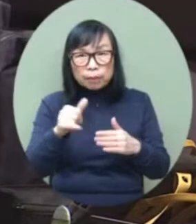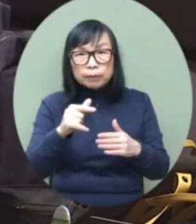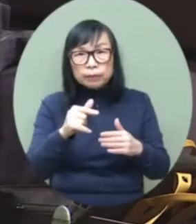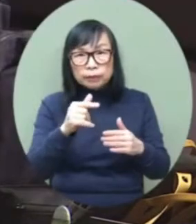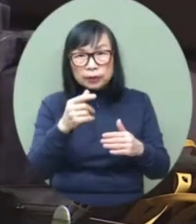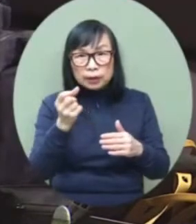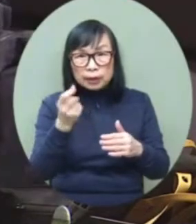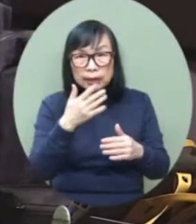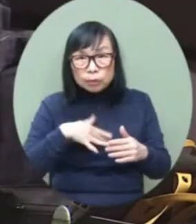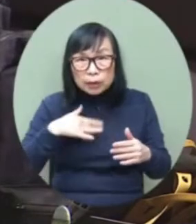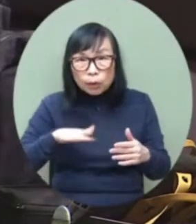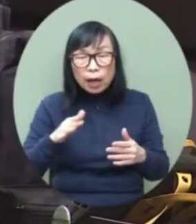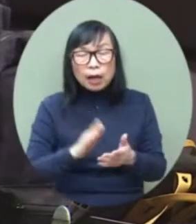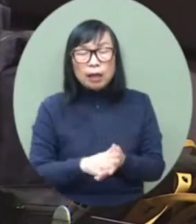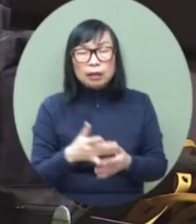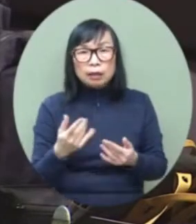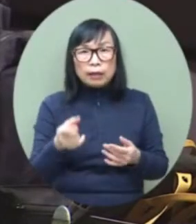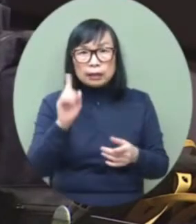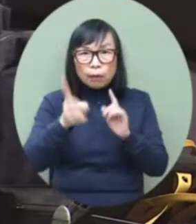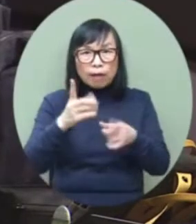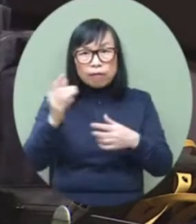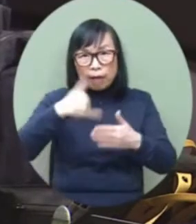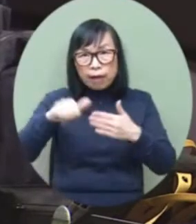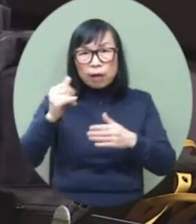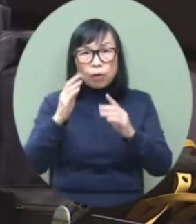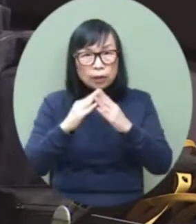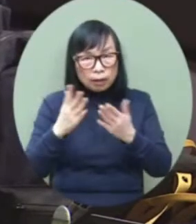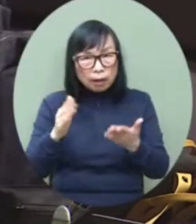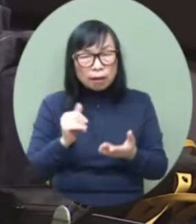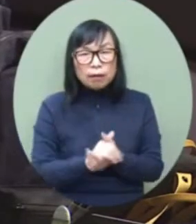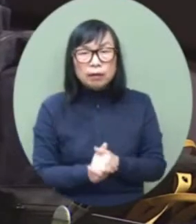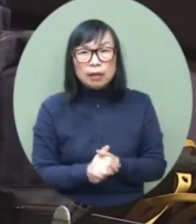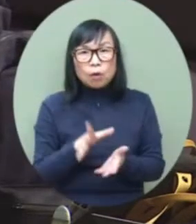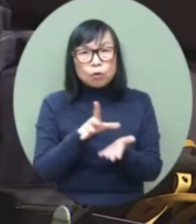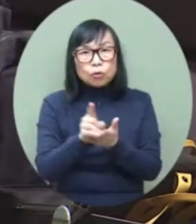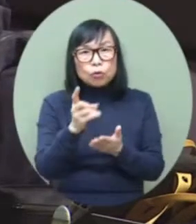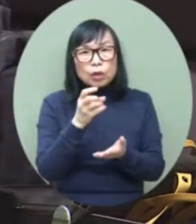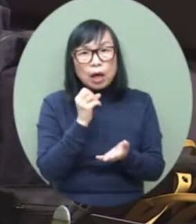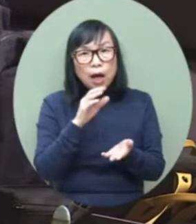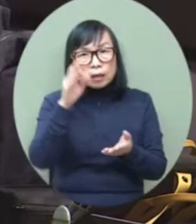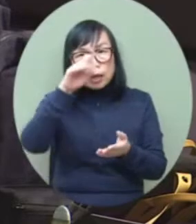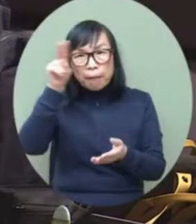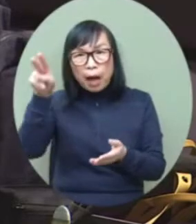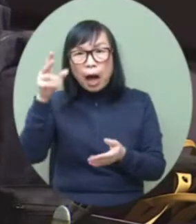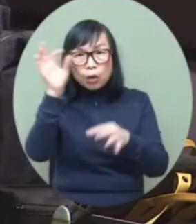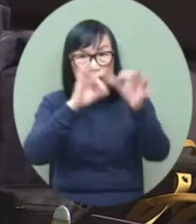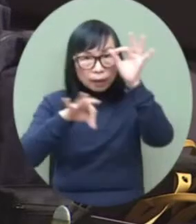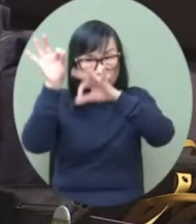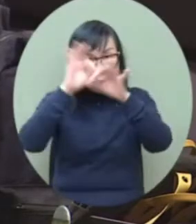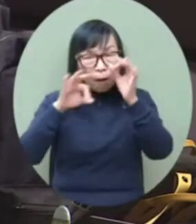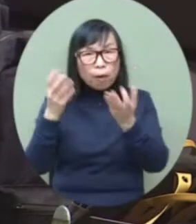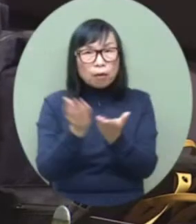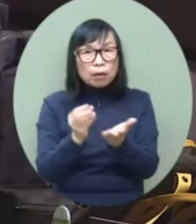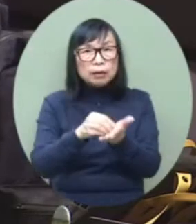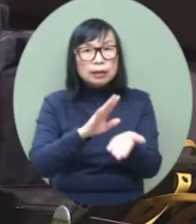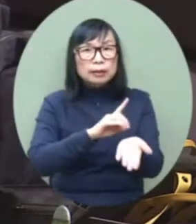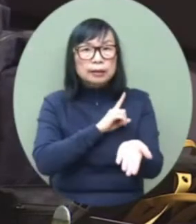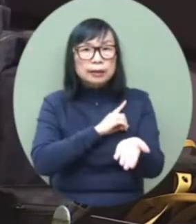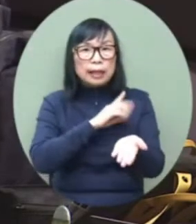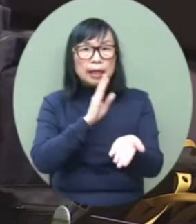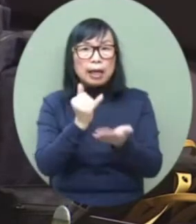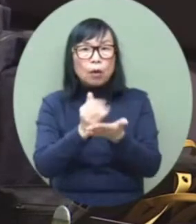the quarantine center? Will they stay at home? I also want to ask, will you consider patients staying at home? Because